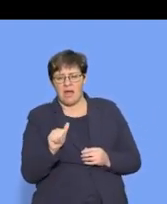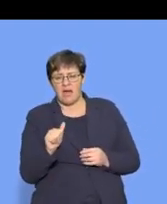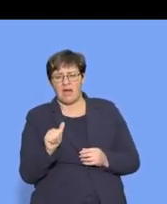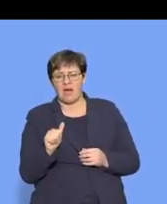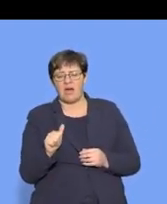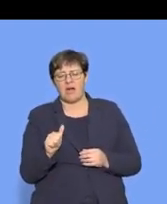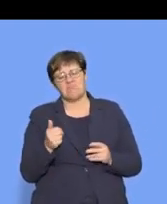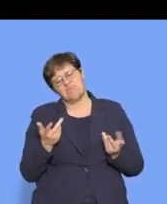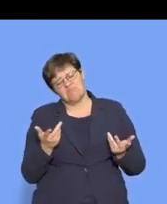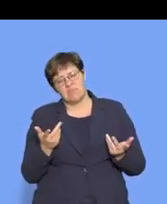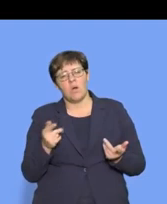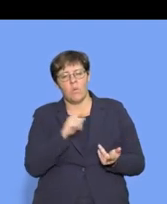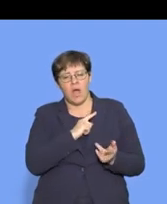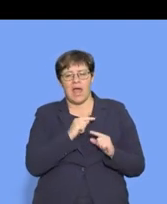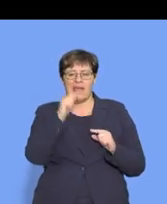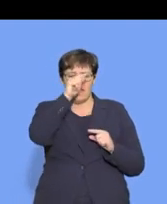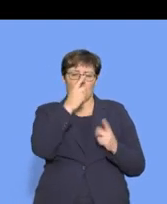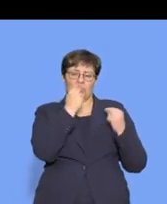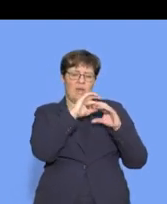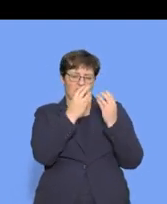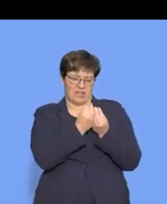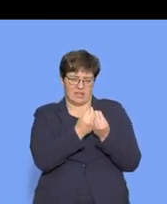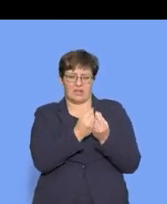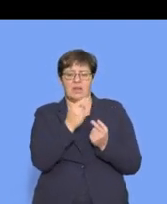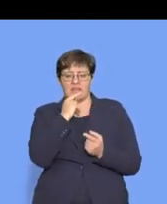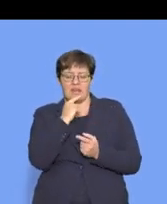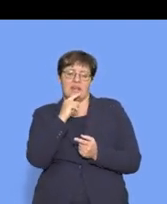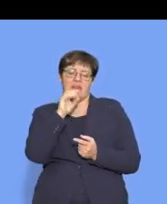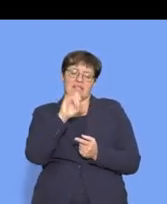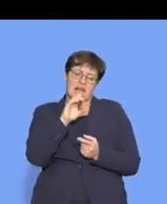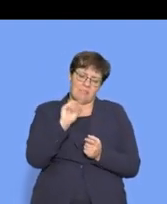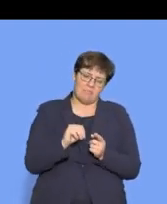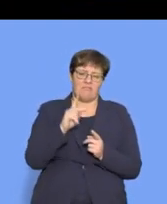them, and then of course xylem and phloem.